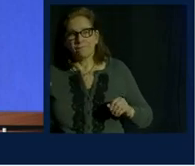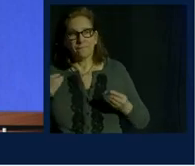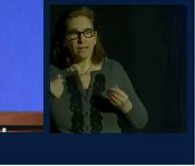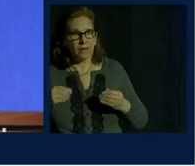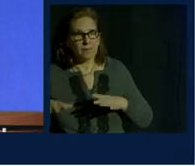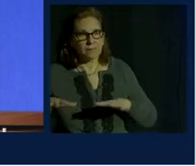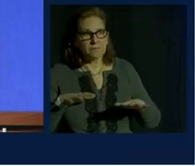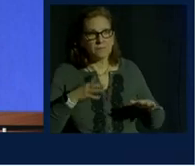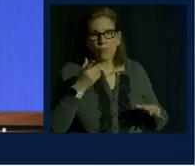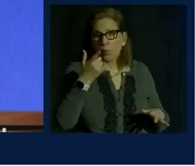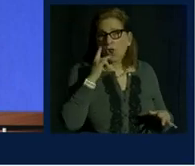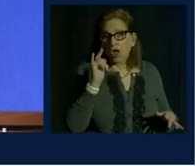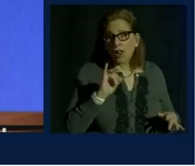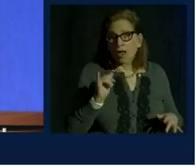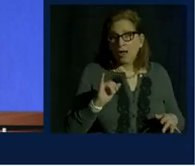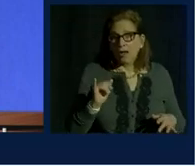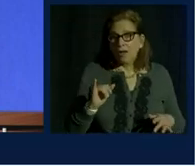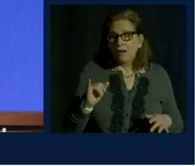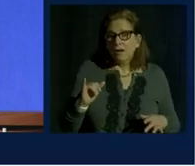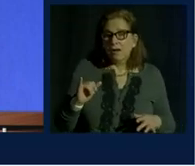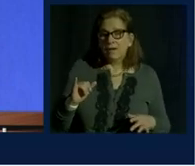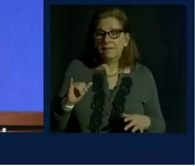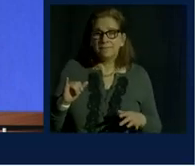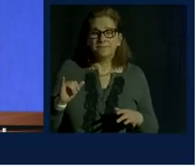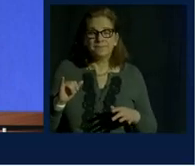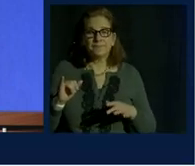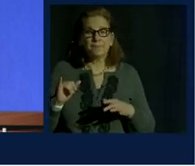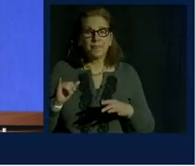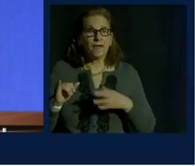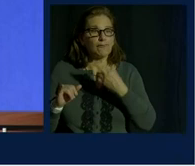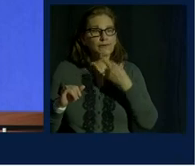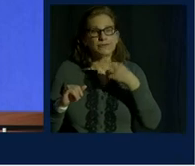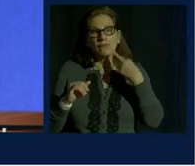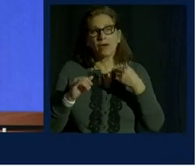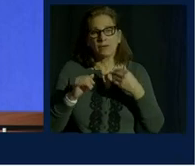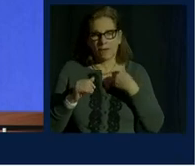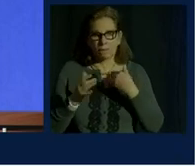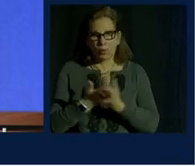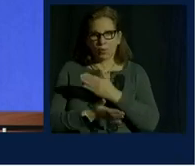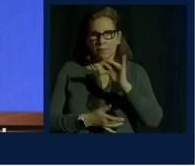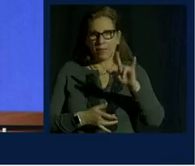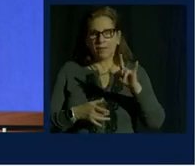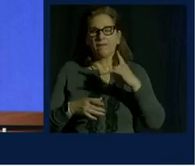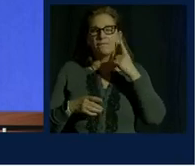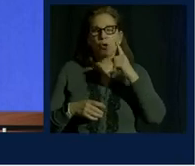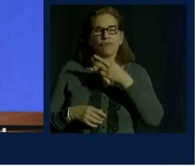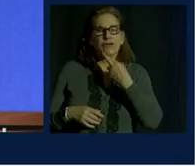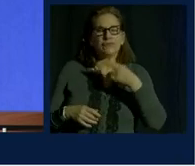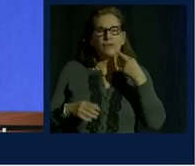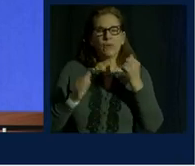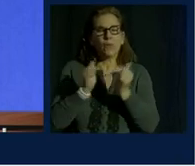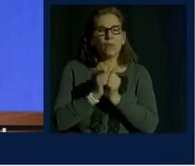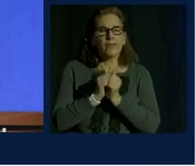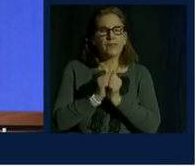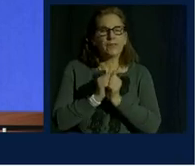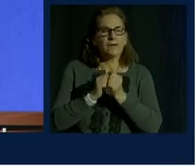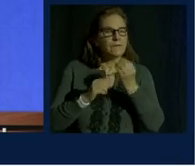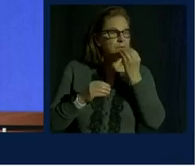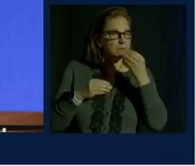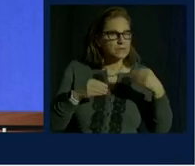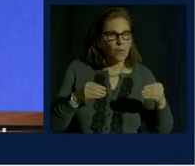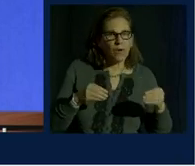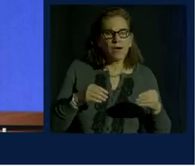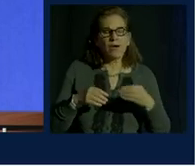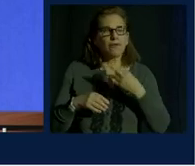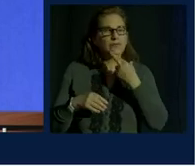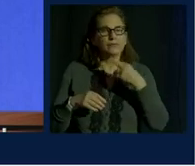can now have under this bill restaurants with markets, restaurants with convenience stores, restaurants